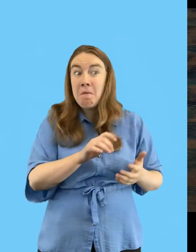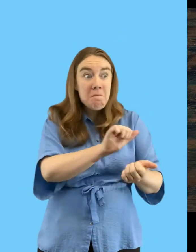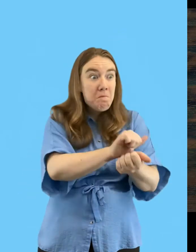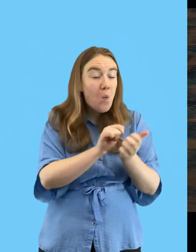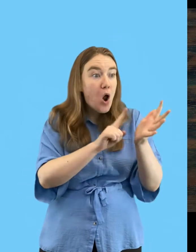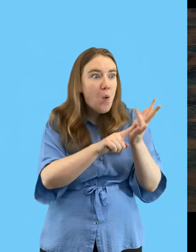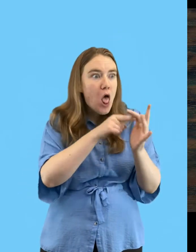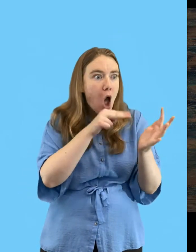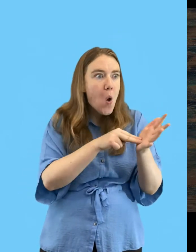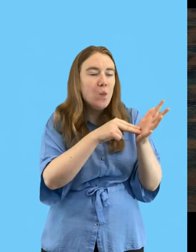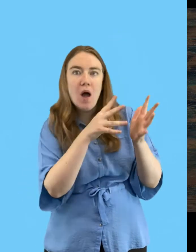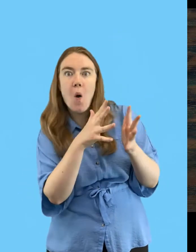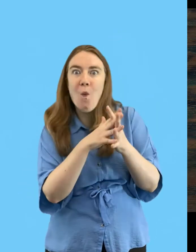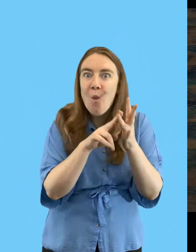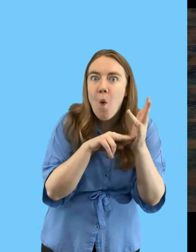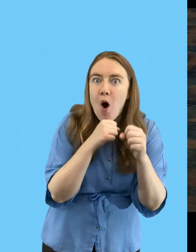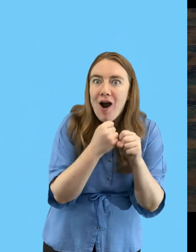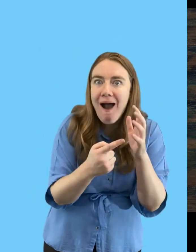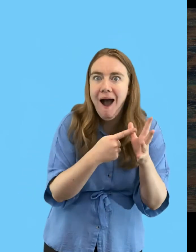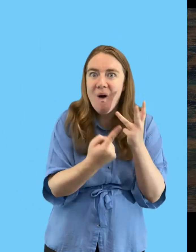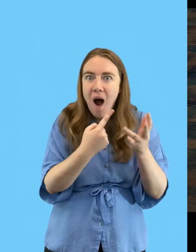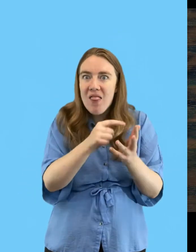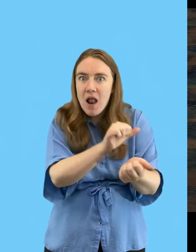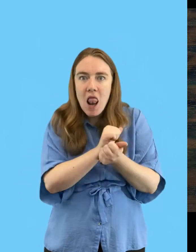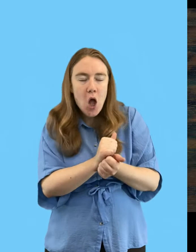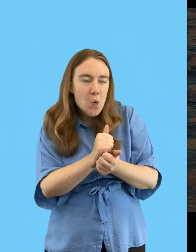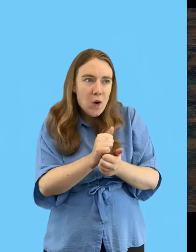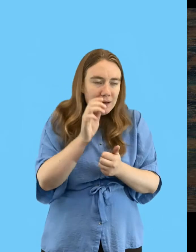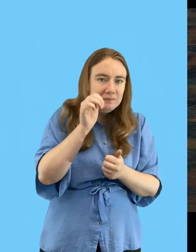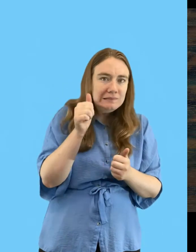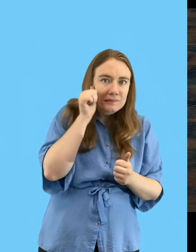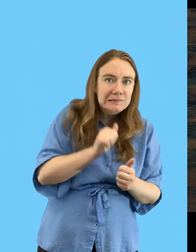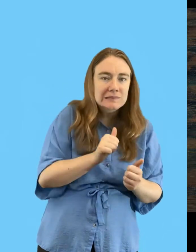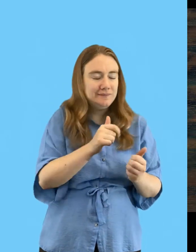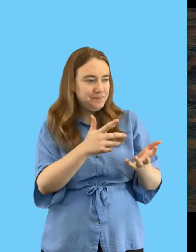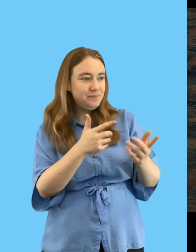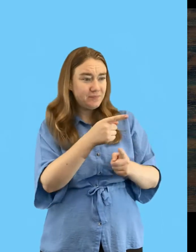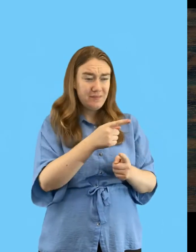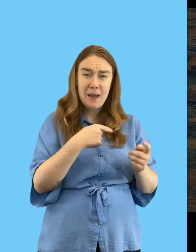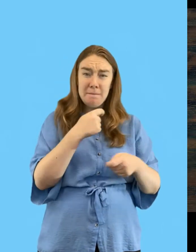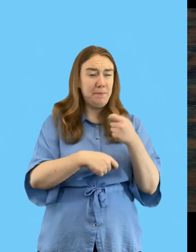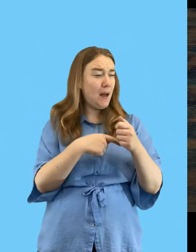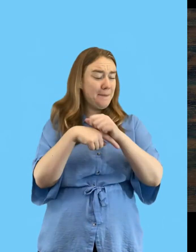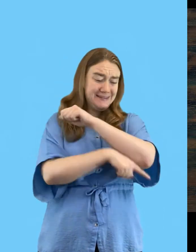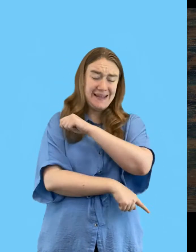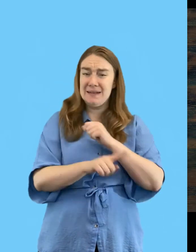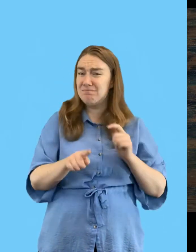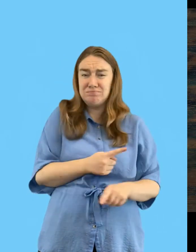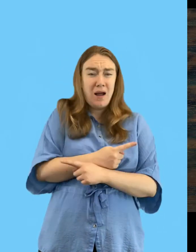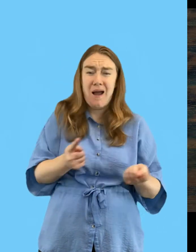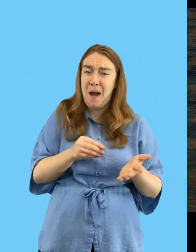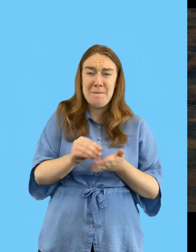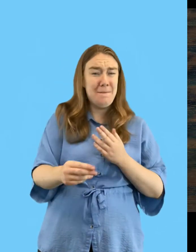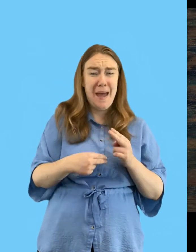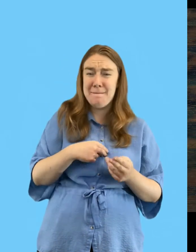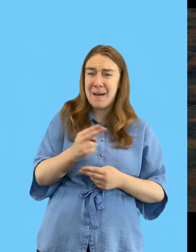or another payday loans company. But the point is clear, he's in debt and it is impossible to pay back, especially